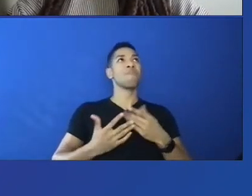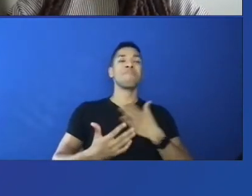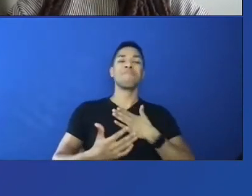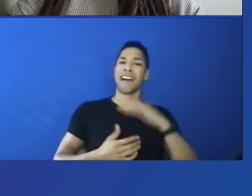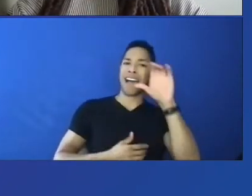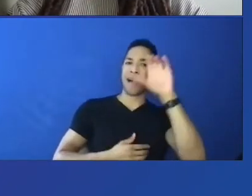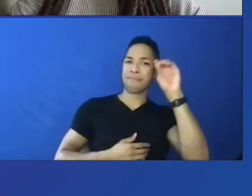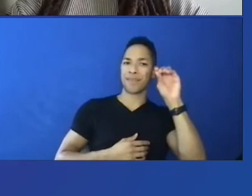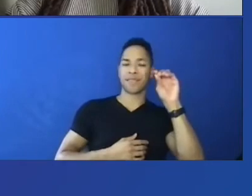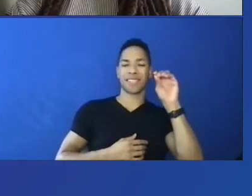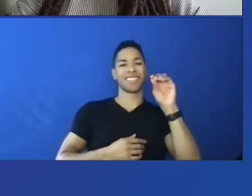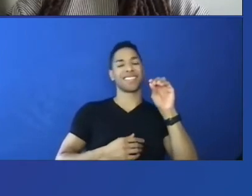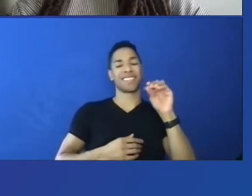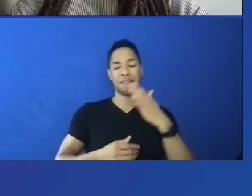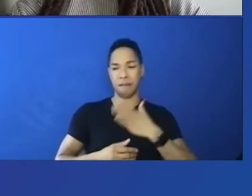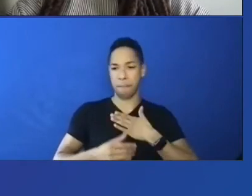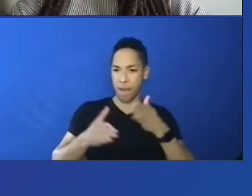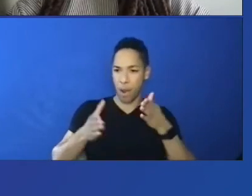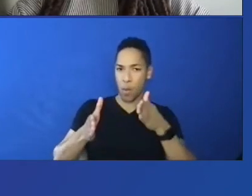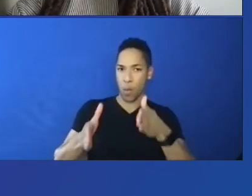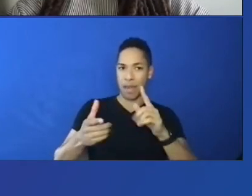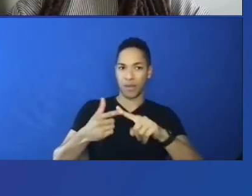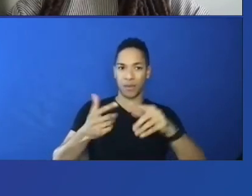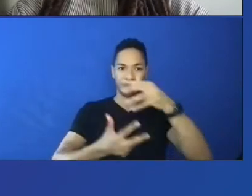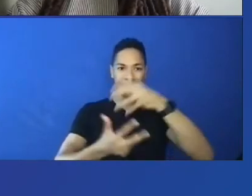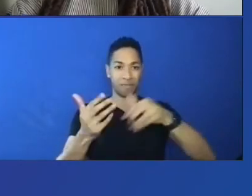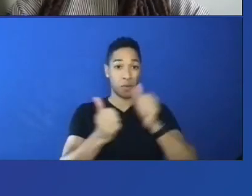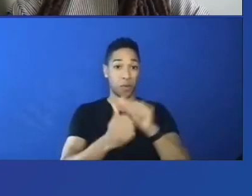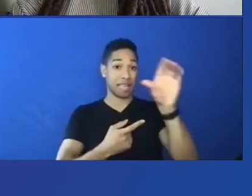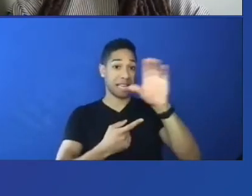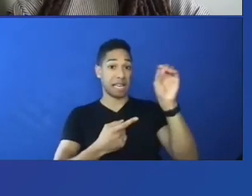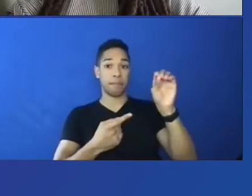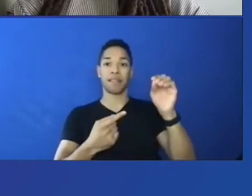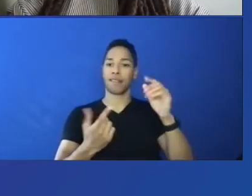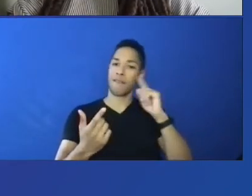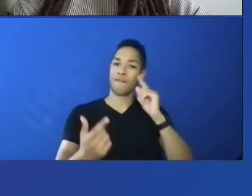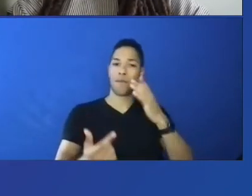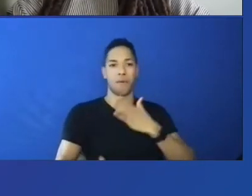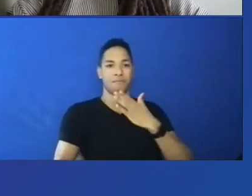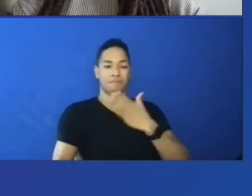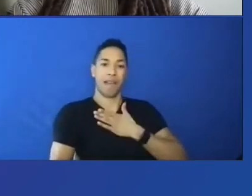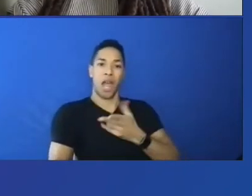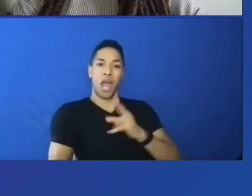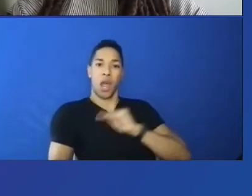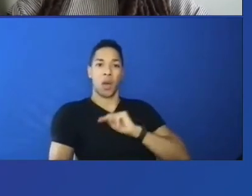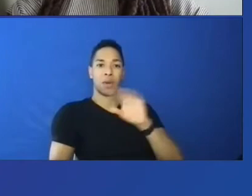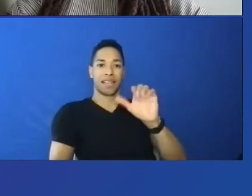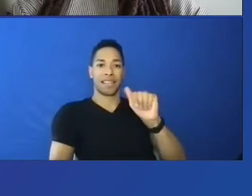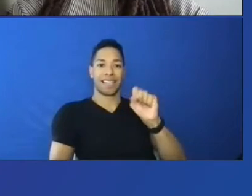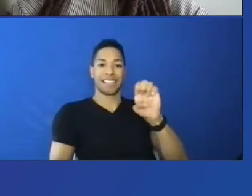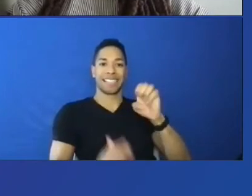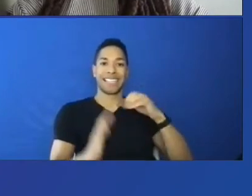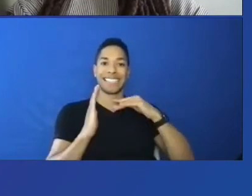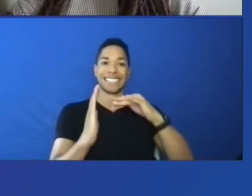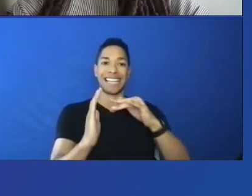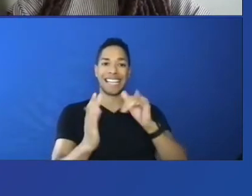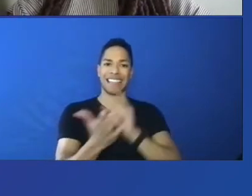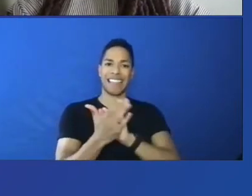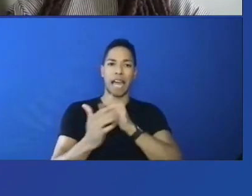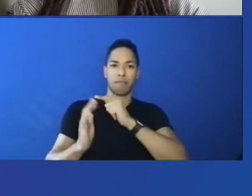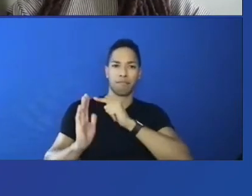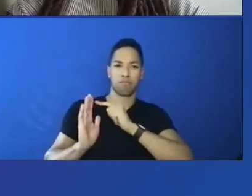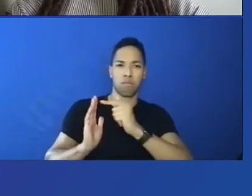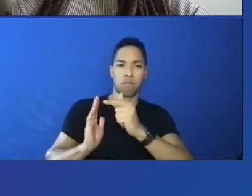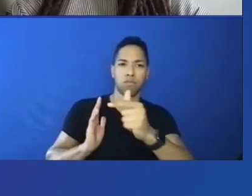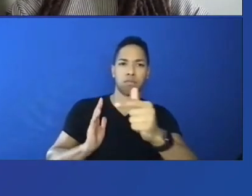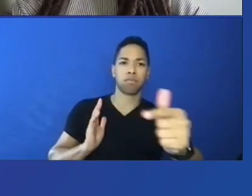my way of interacting with my company as a case study for exactly that. And what that ripple effect is when people are